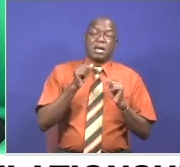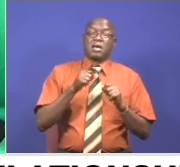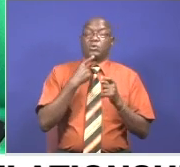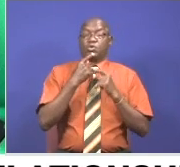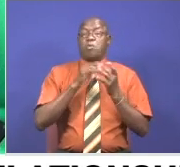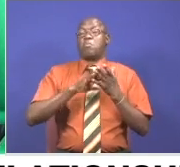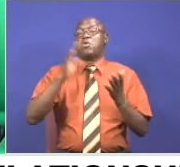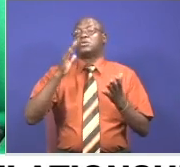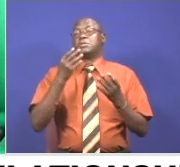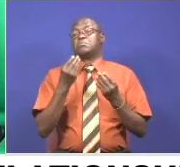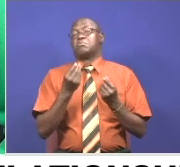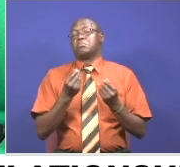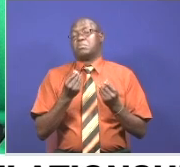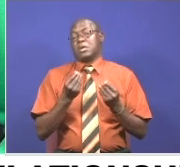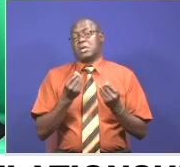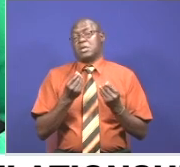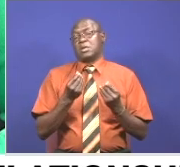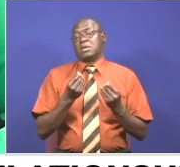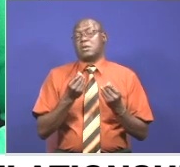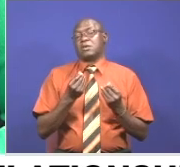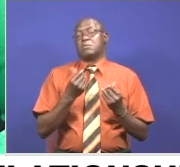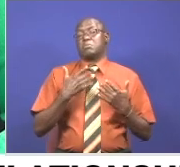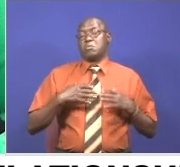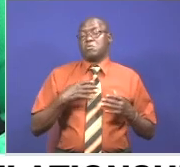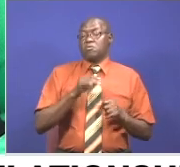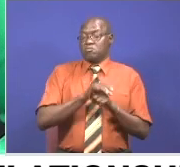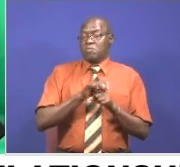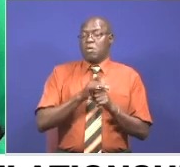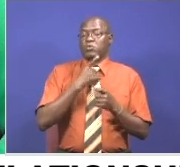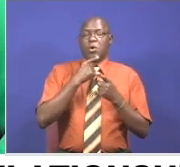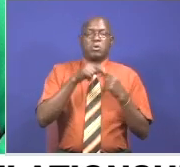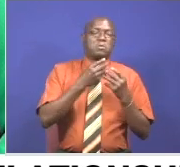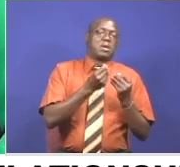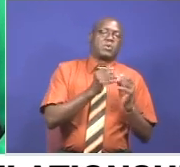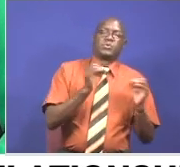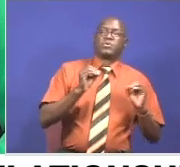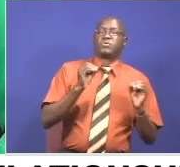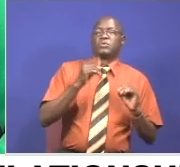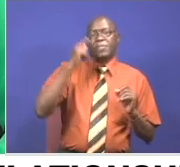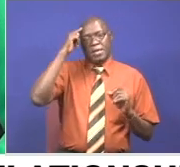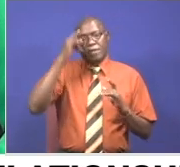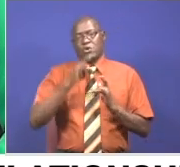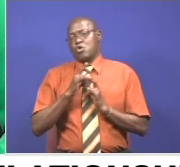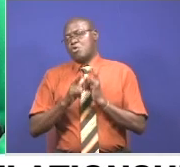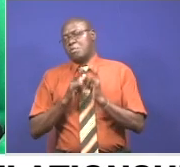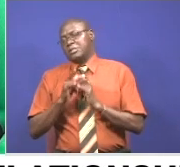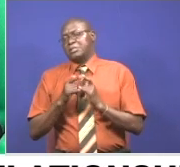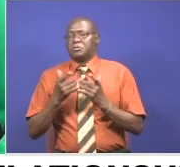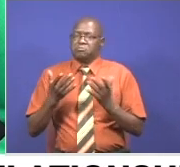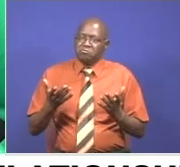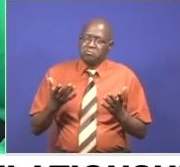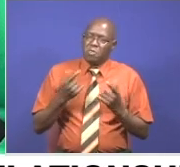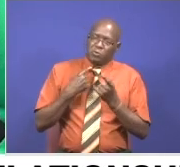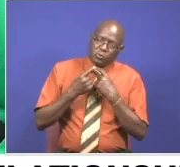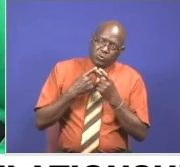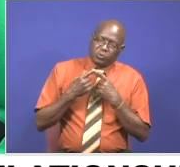of the people who date rarely talk about money. You know, you talk about the romance part and assume that as much as, you